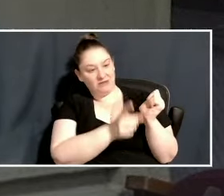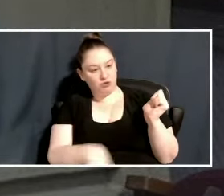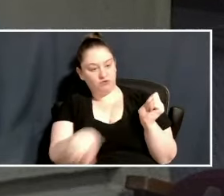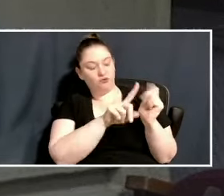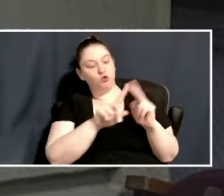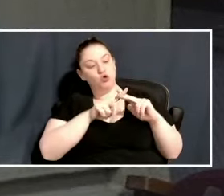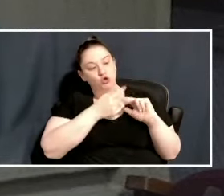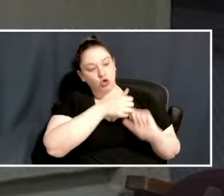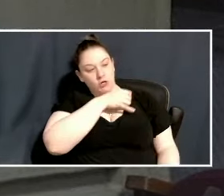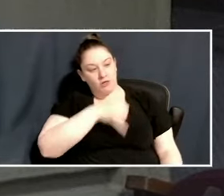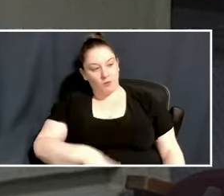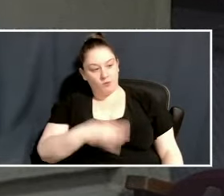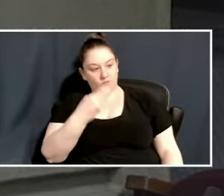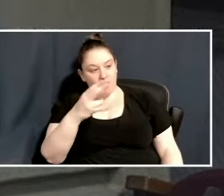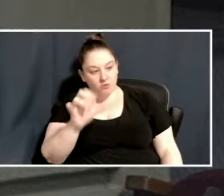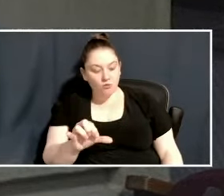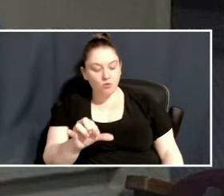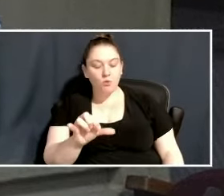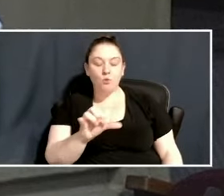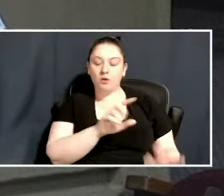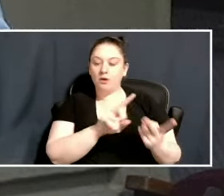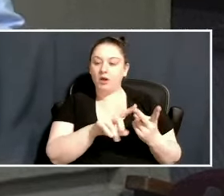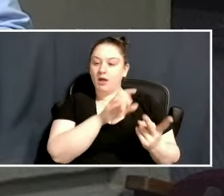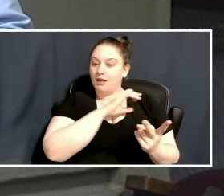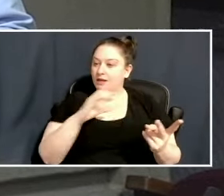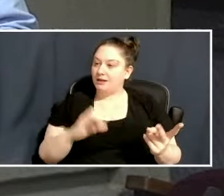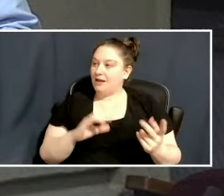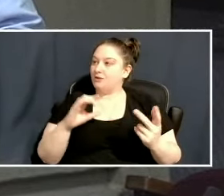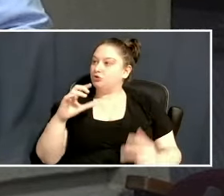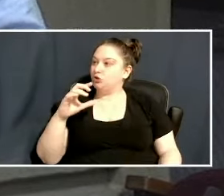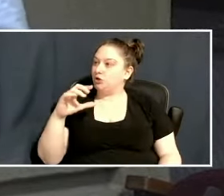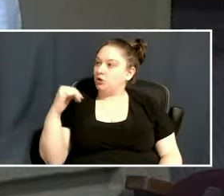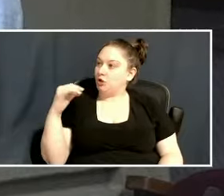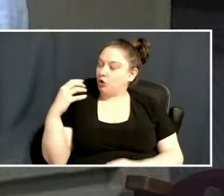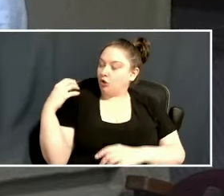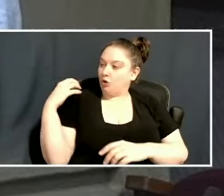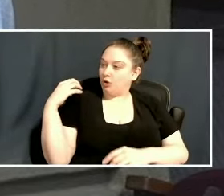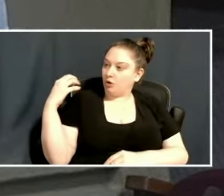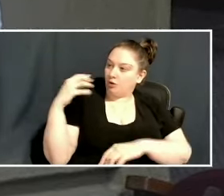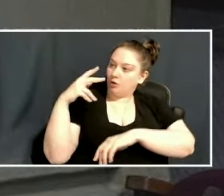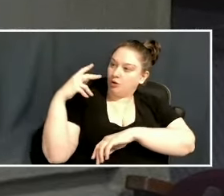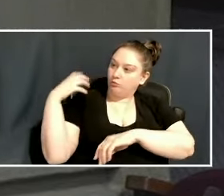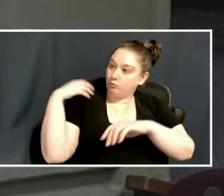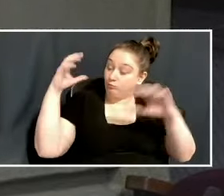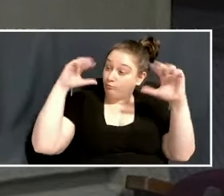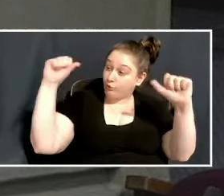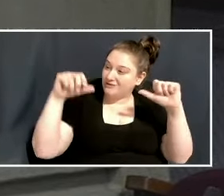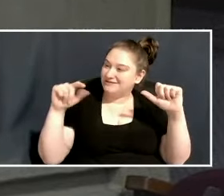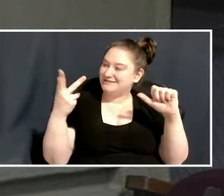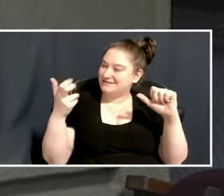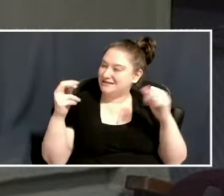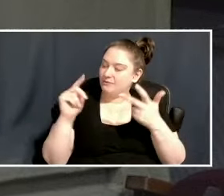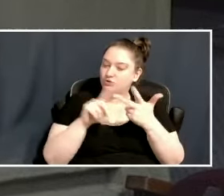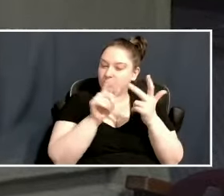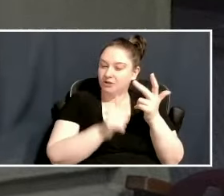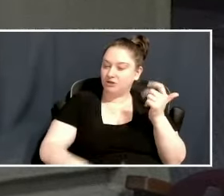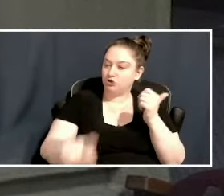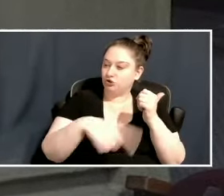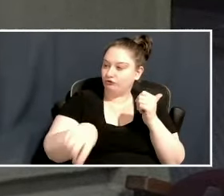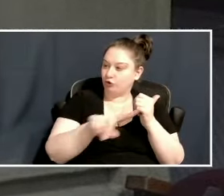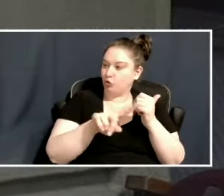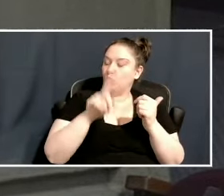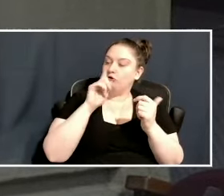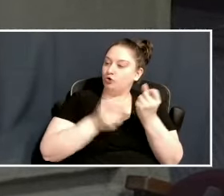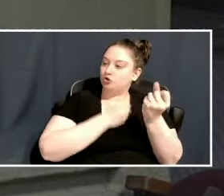Hoy and Council President Stapleton and each of you as councilors for supporting the commercial air service effort.